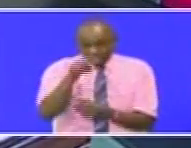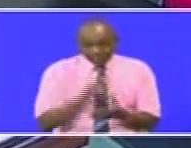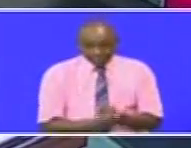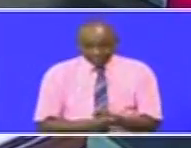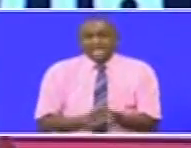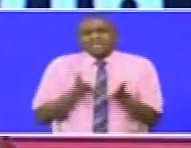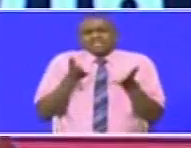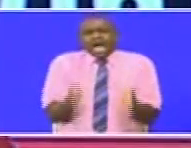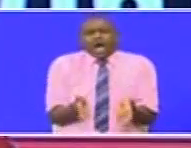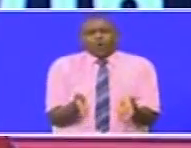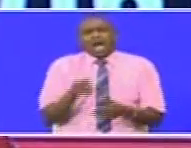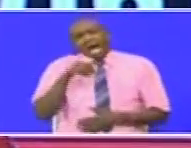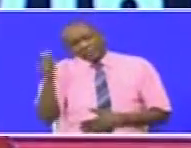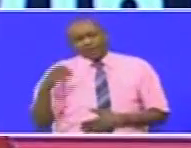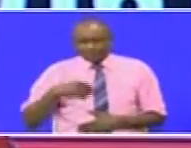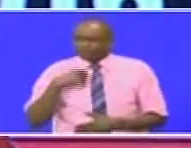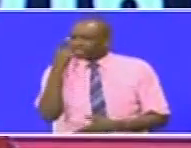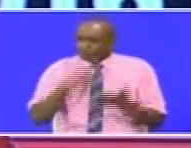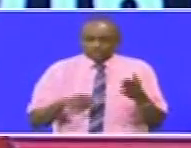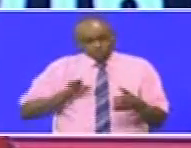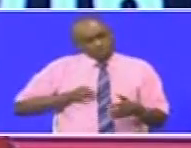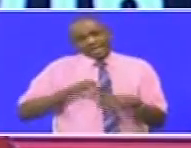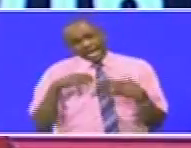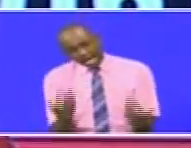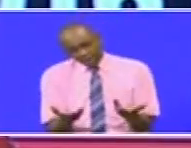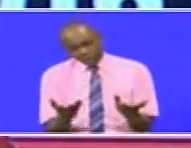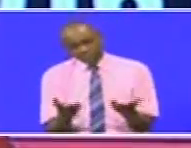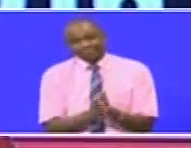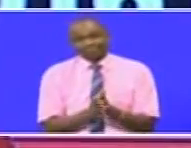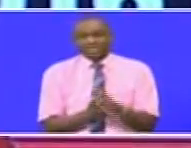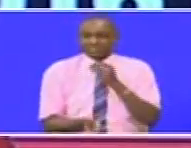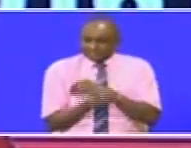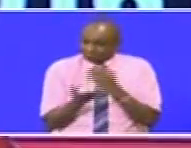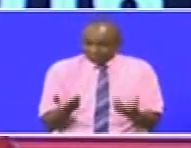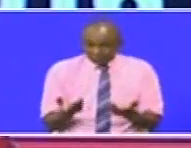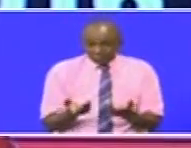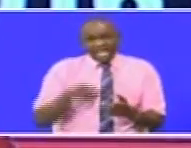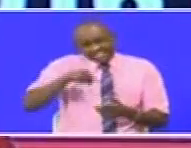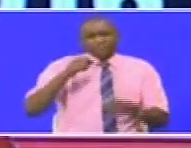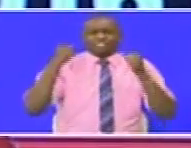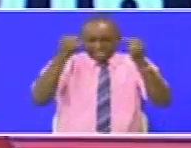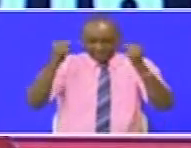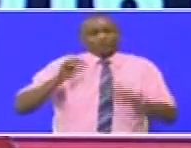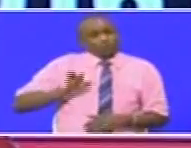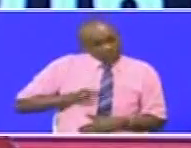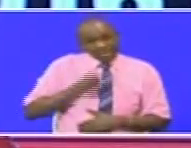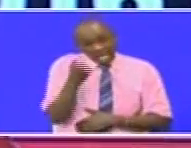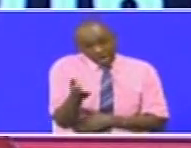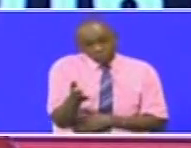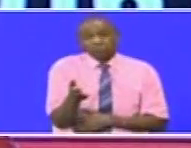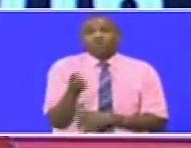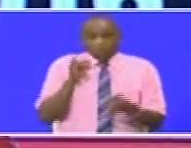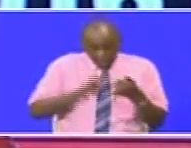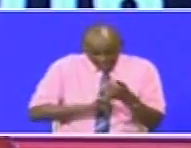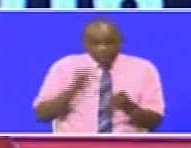Let's take a look at how someone else describes her. Very sensitive, tough, and a champion for women welfare is how the late Lucy Kibaki